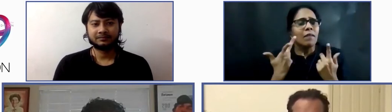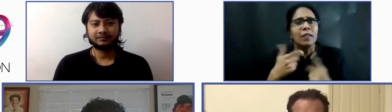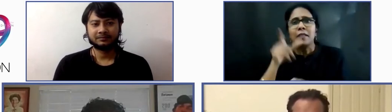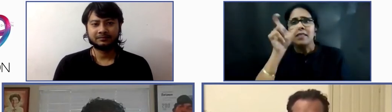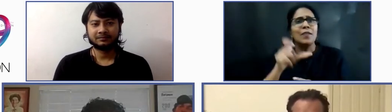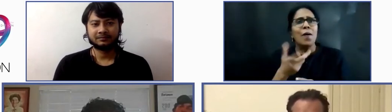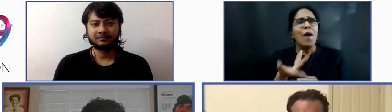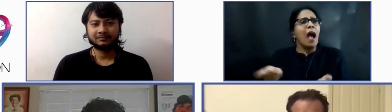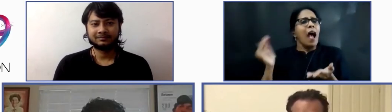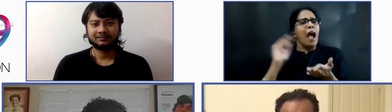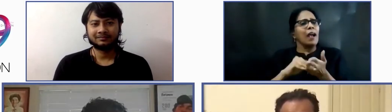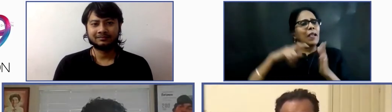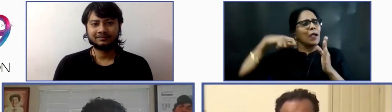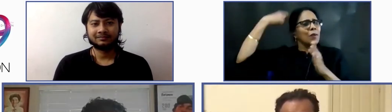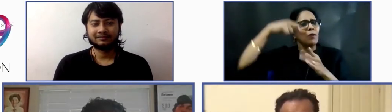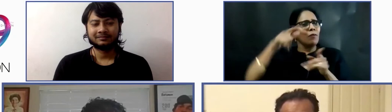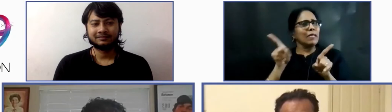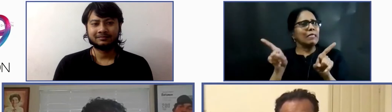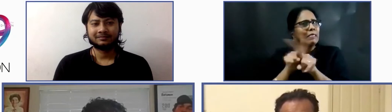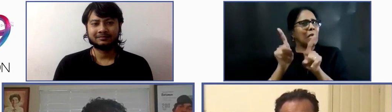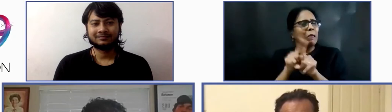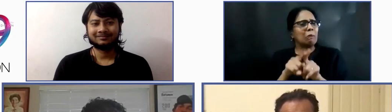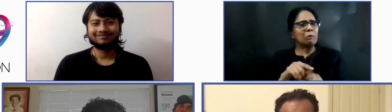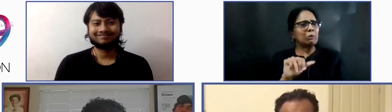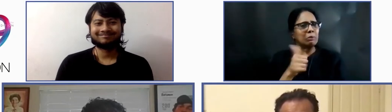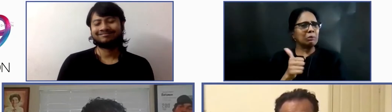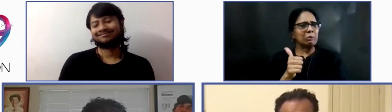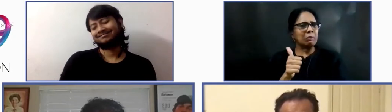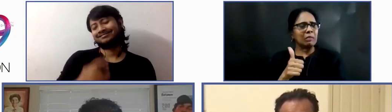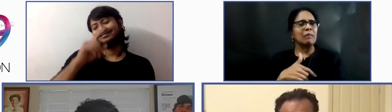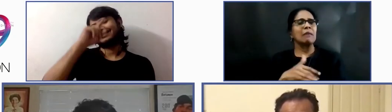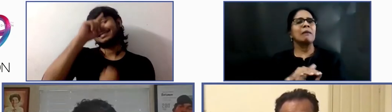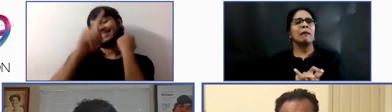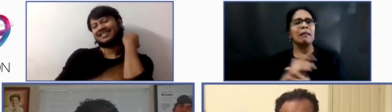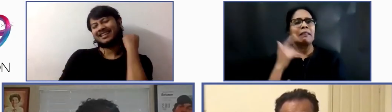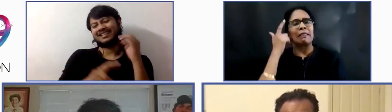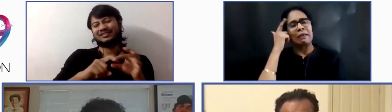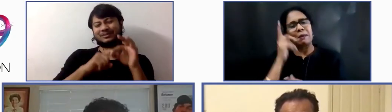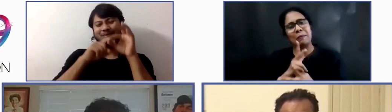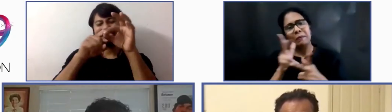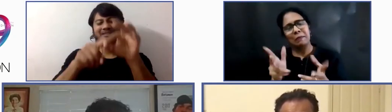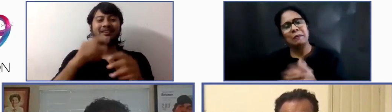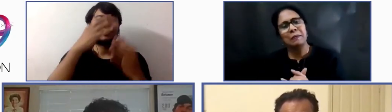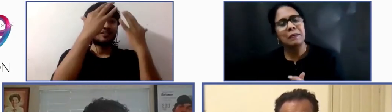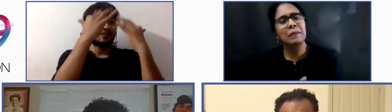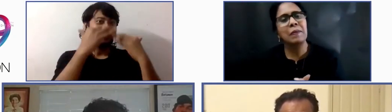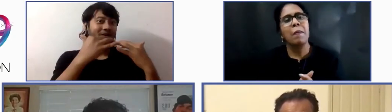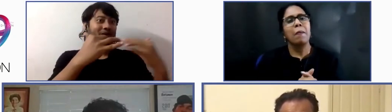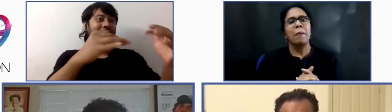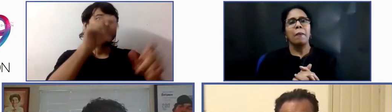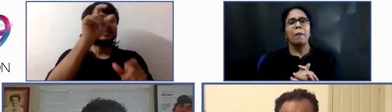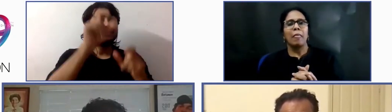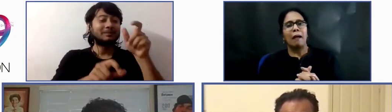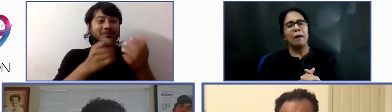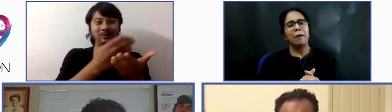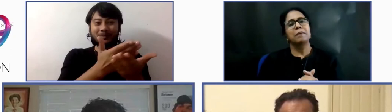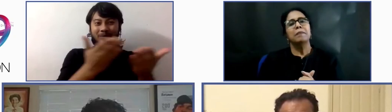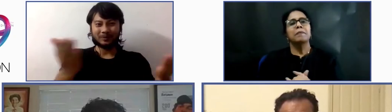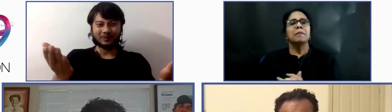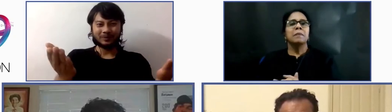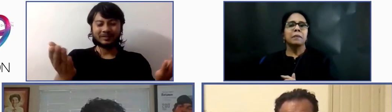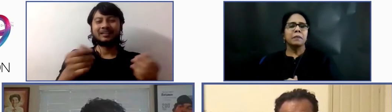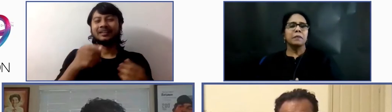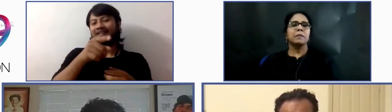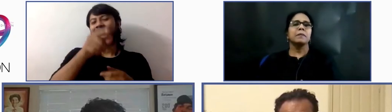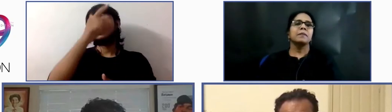again. Maybe last final question, sir. A lot of the audience at the India Inclusion Summit are people with